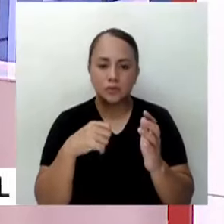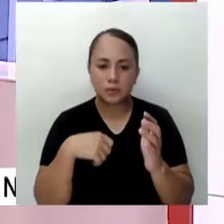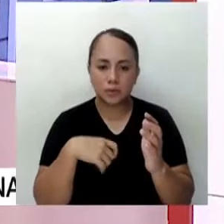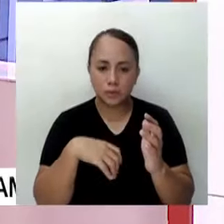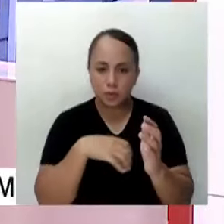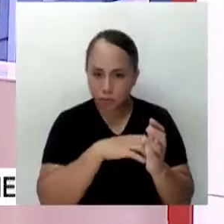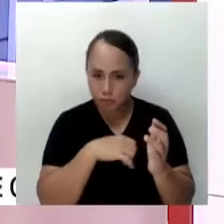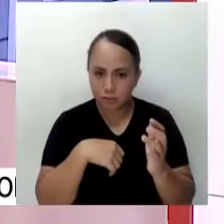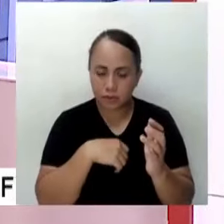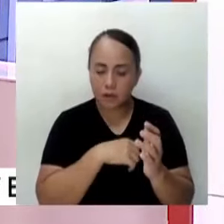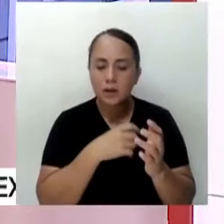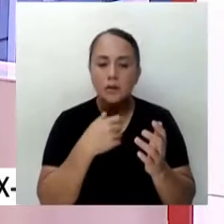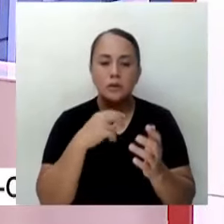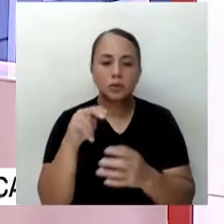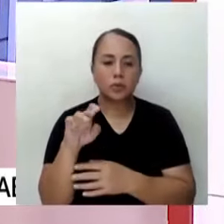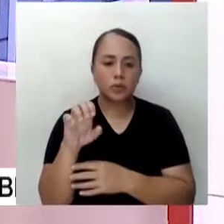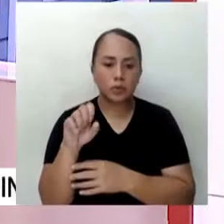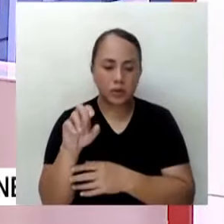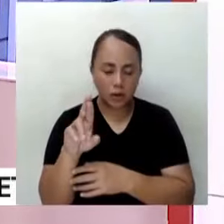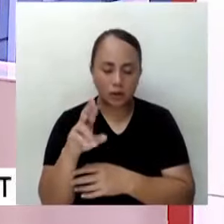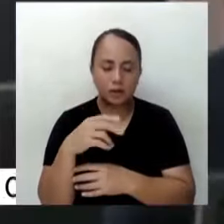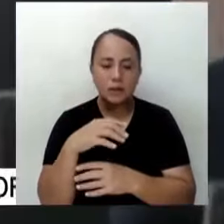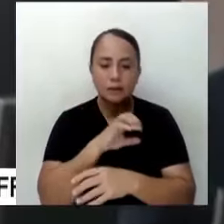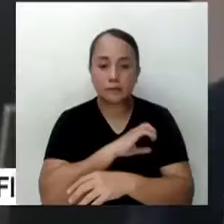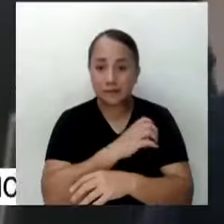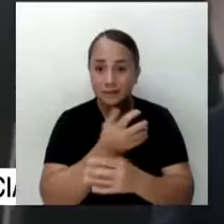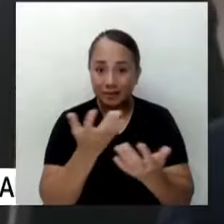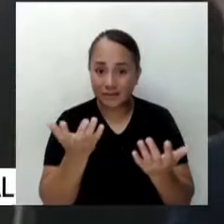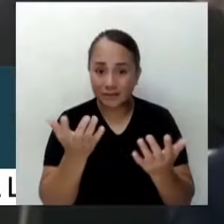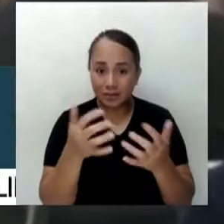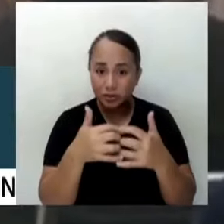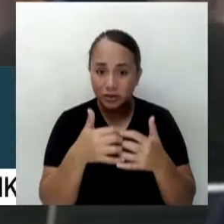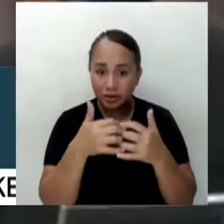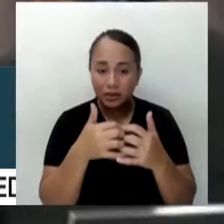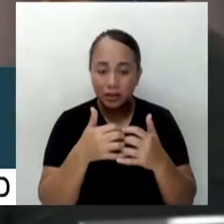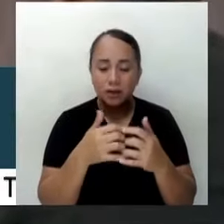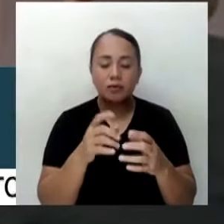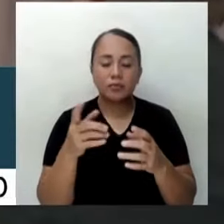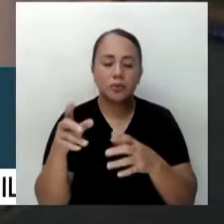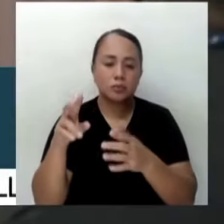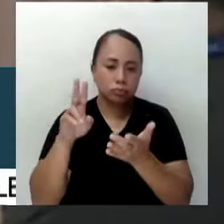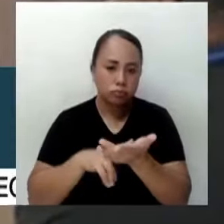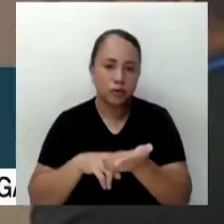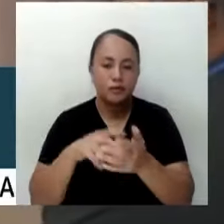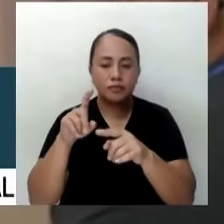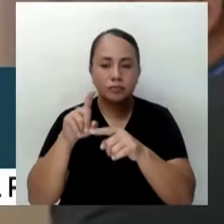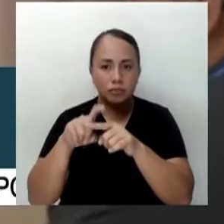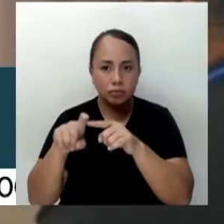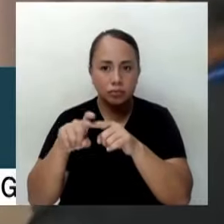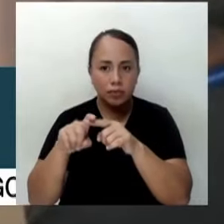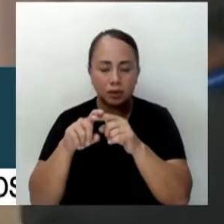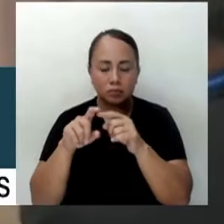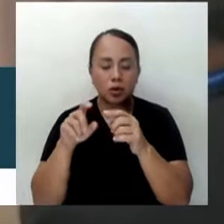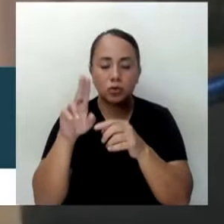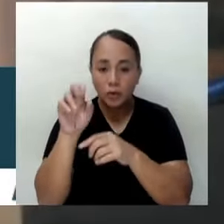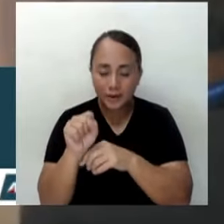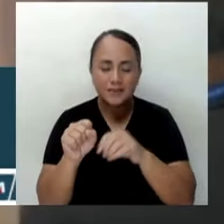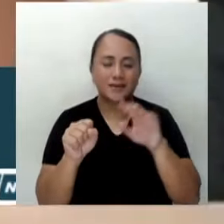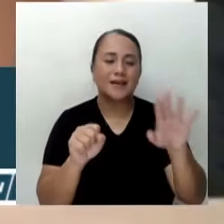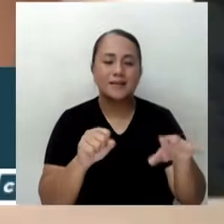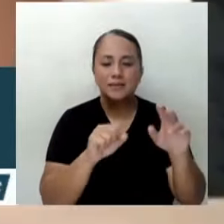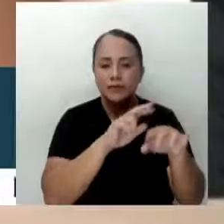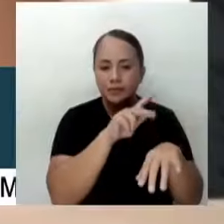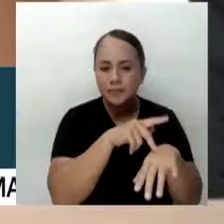nuclear energy. This after the landmark nuclear deal between the Philippines and the U.S. officially took effect last week. The